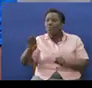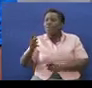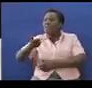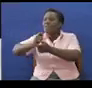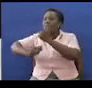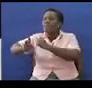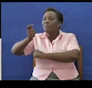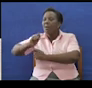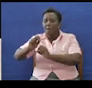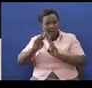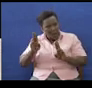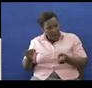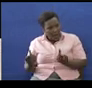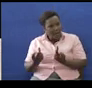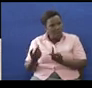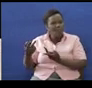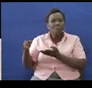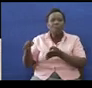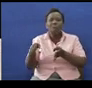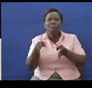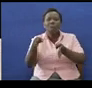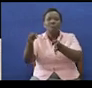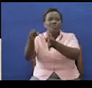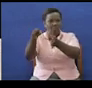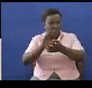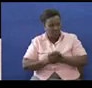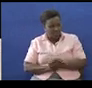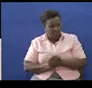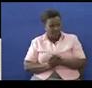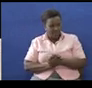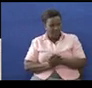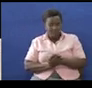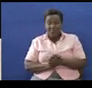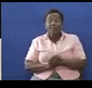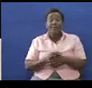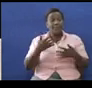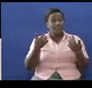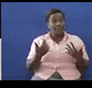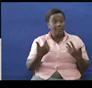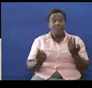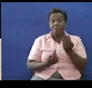water, mostly they'll have to fetch water from the wells or from the